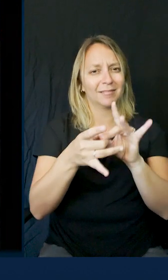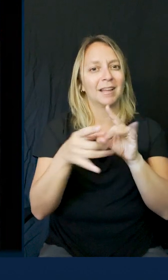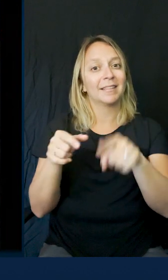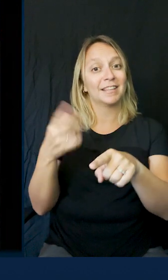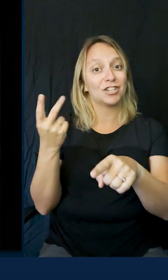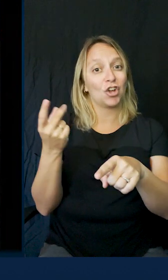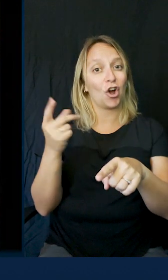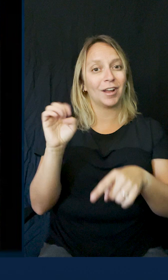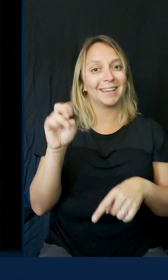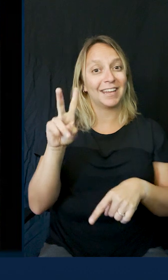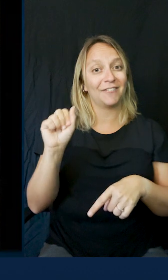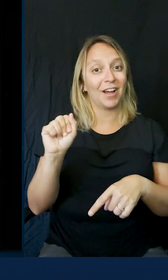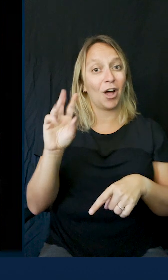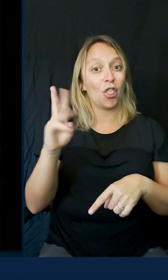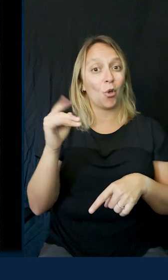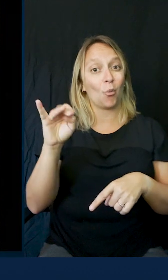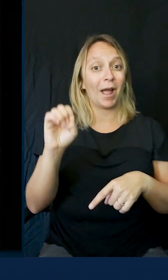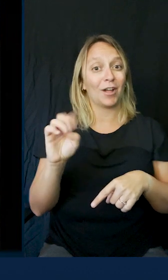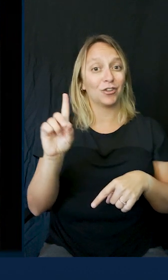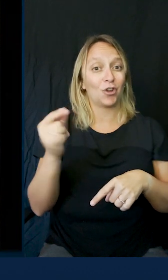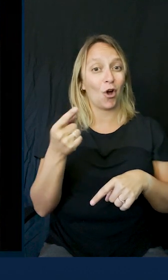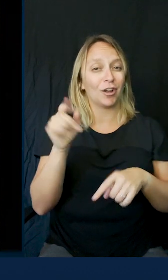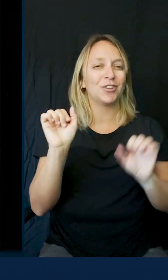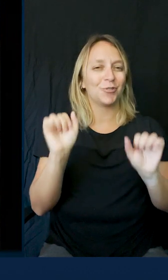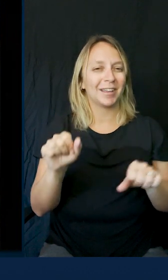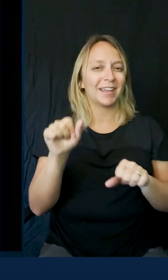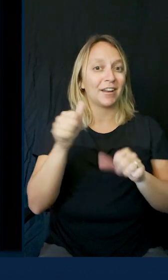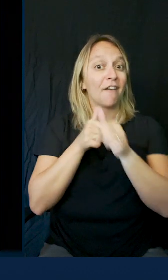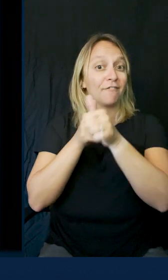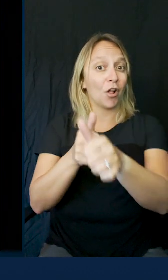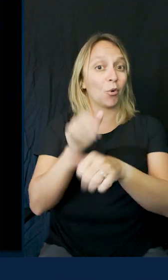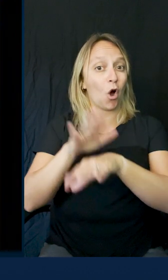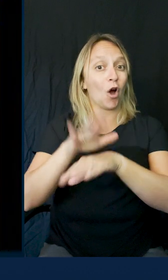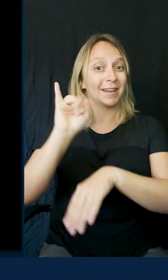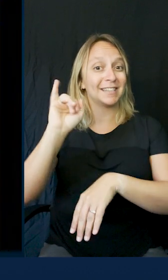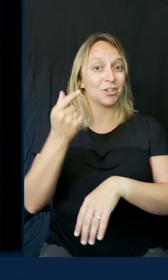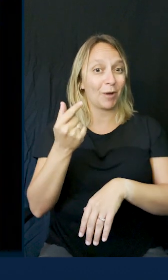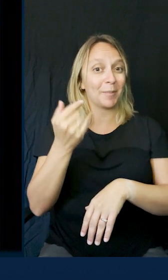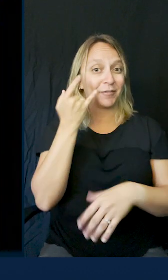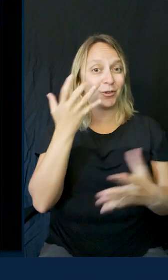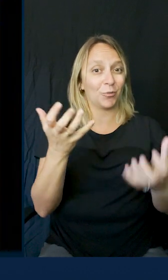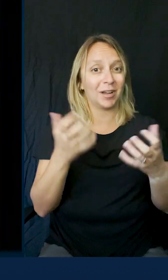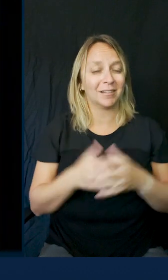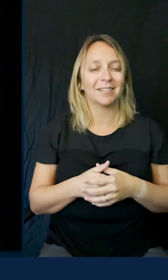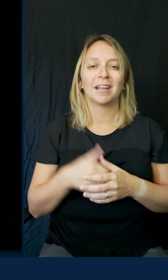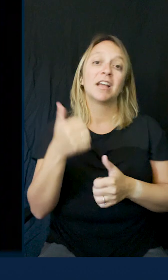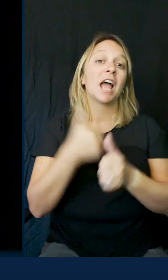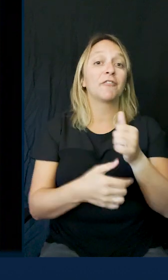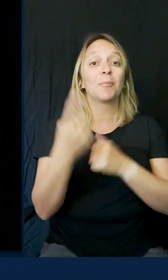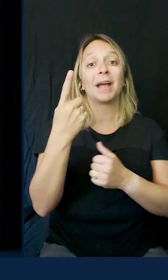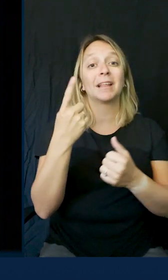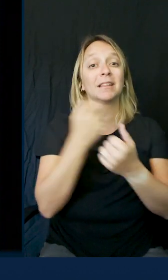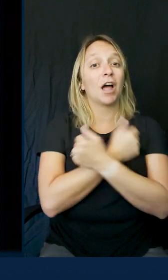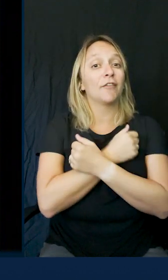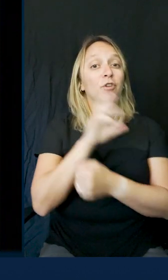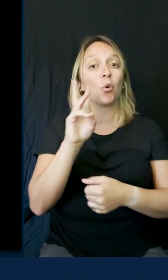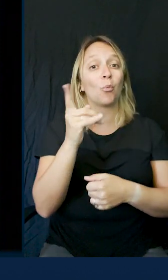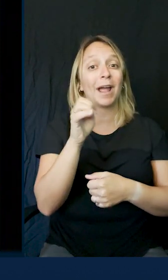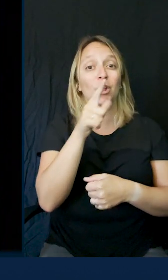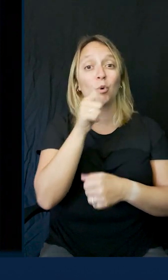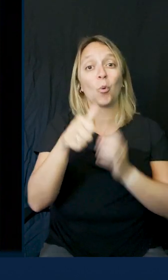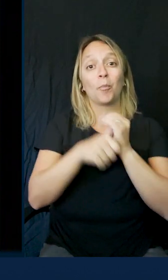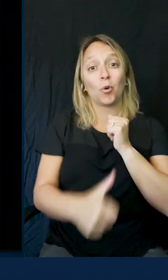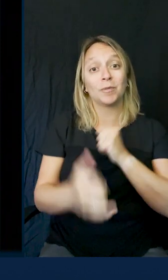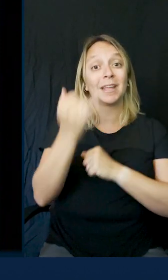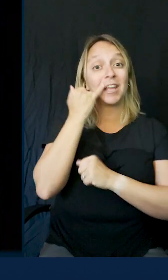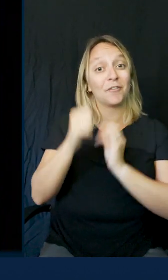Eba the whale dog. You can follow her on Instagram if you'd like to. So everybody loves a pooping whale, because if you have a pooping whale, it